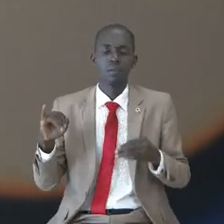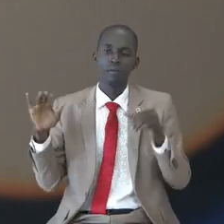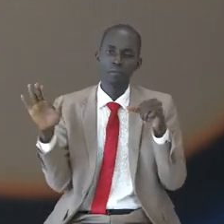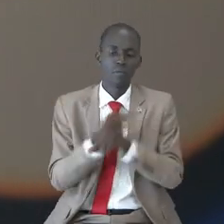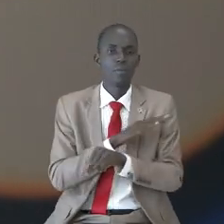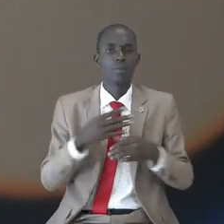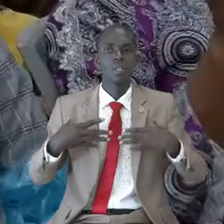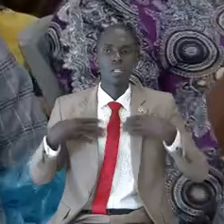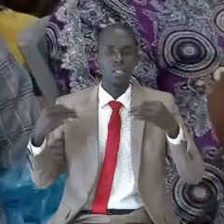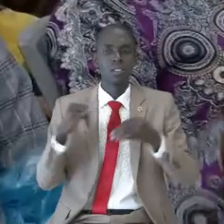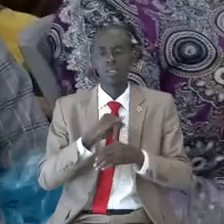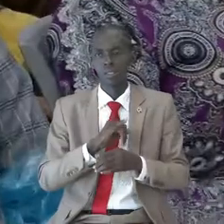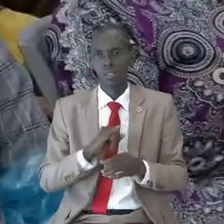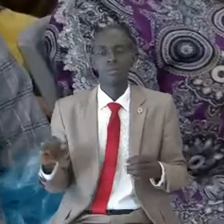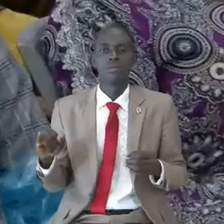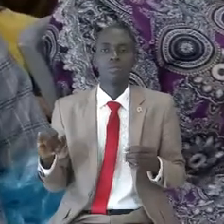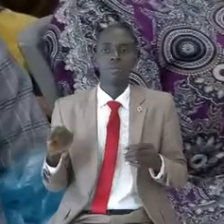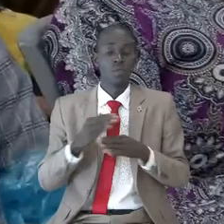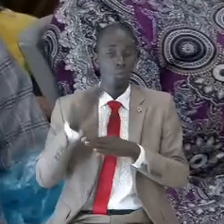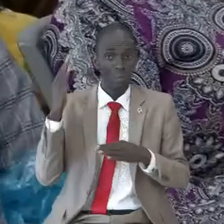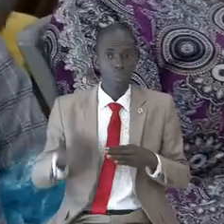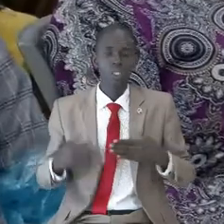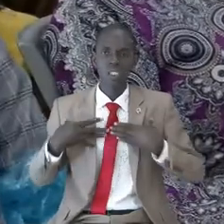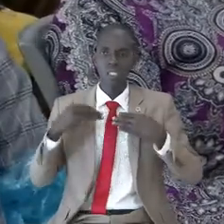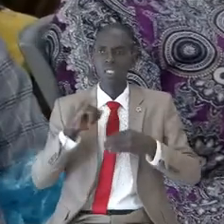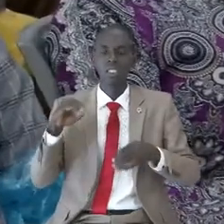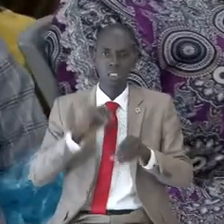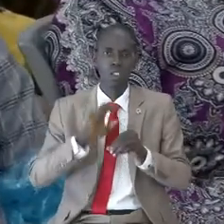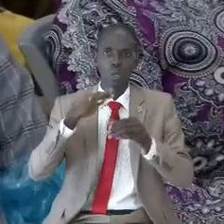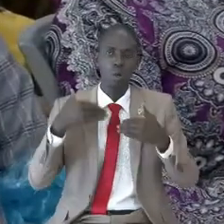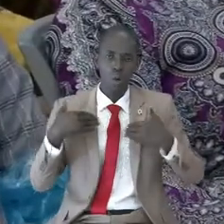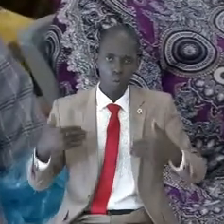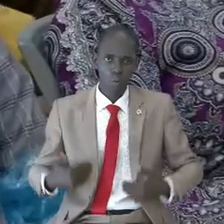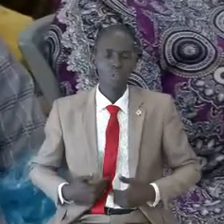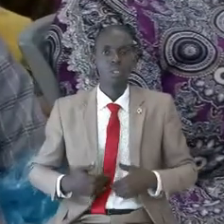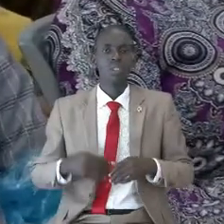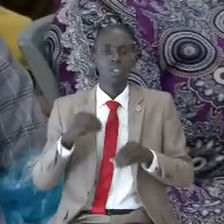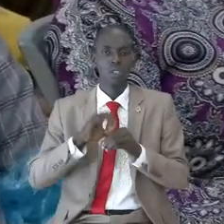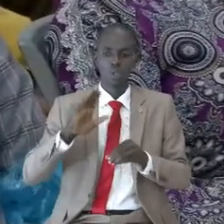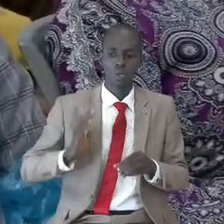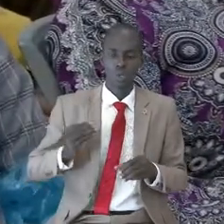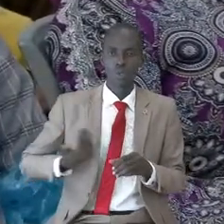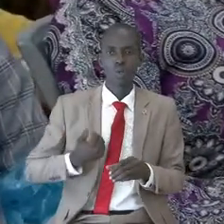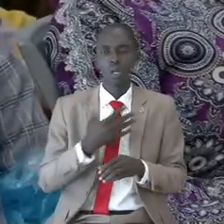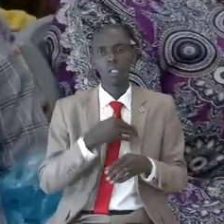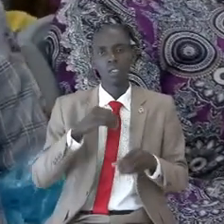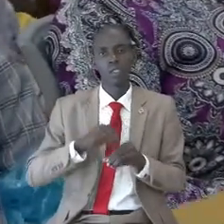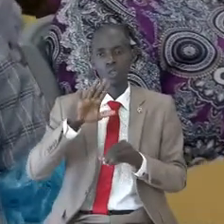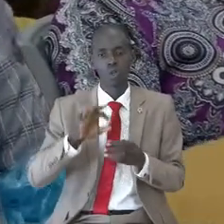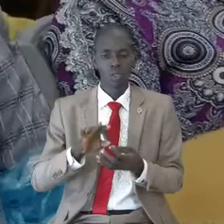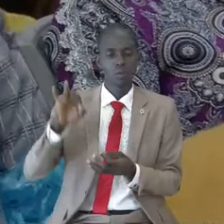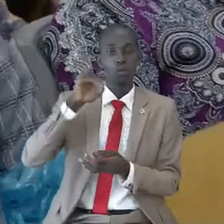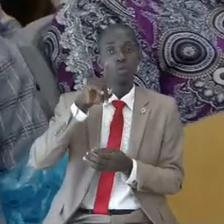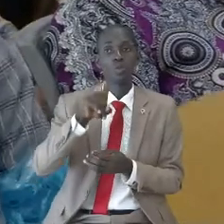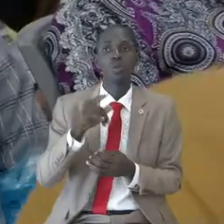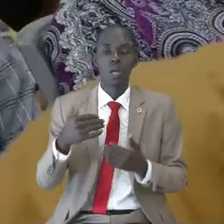healing. Composite healing in your body, in your soul, and in your spirit. You